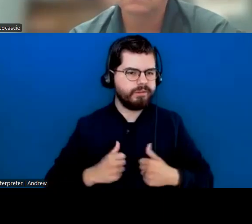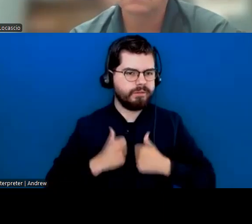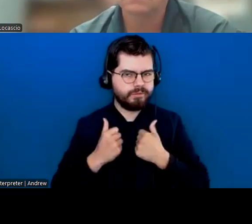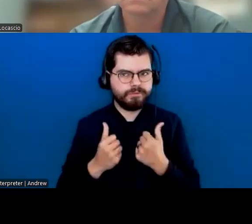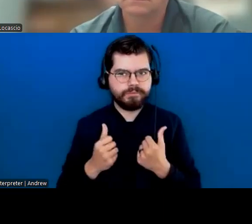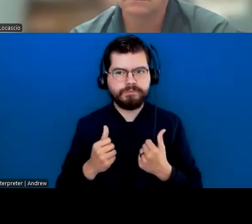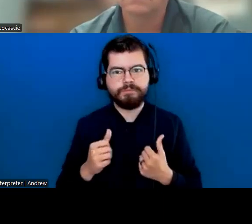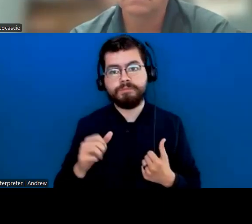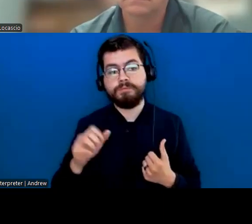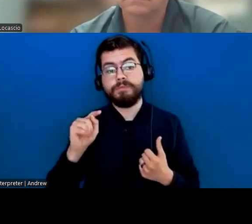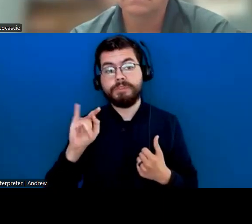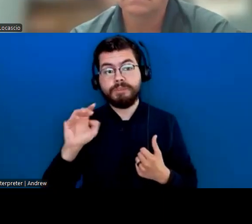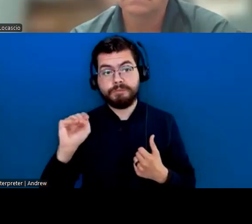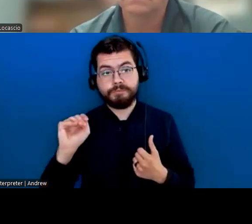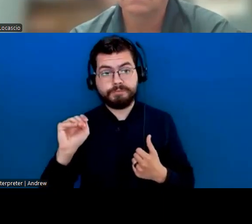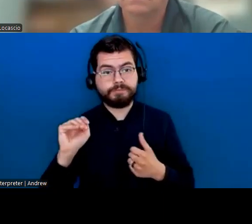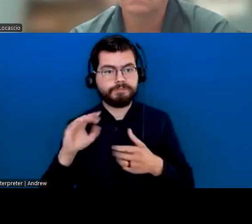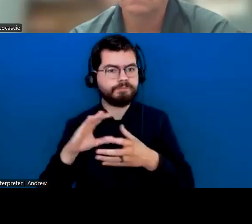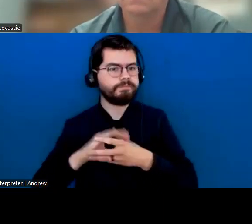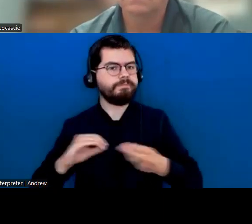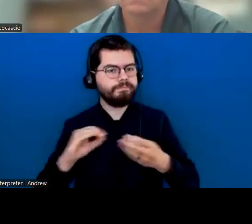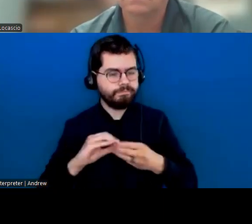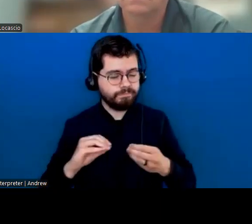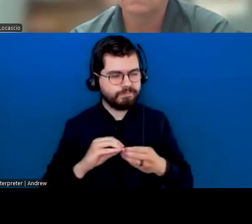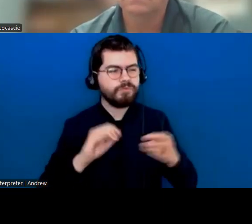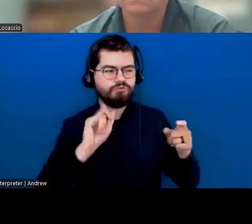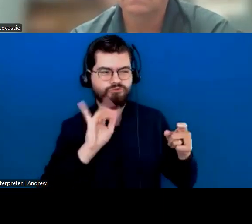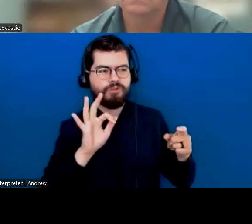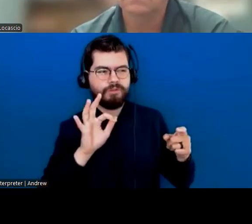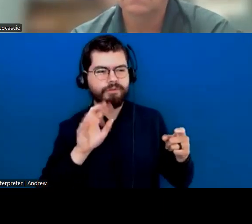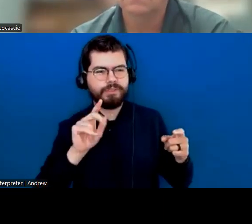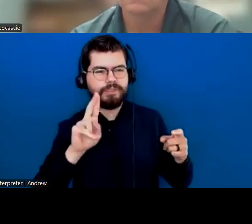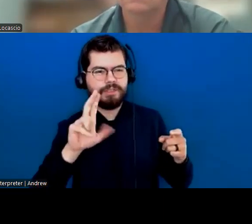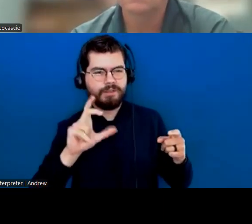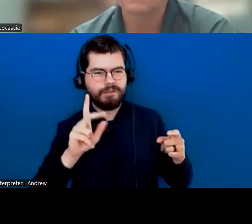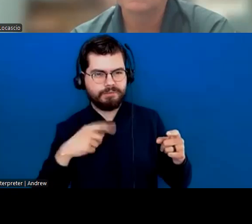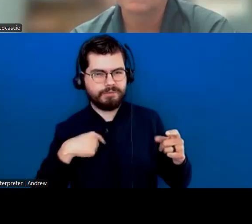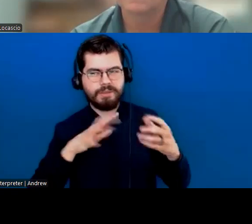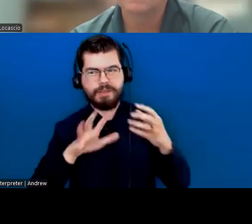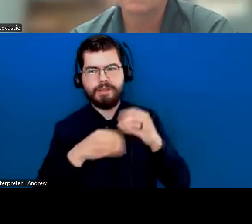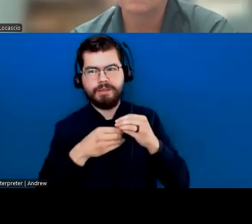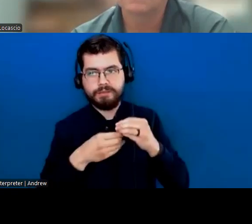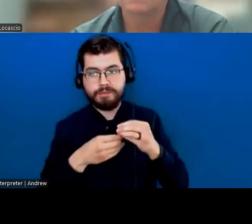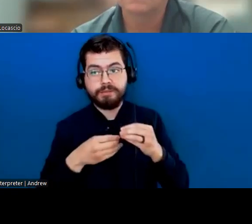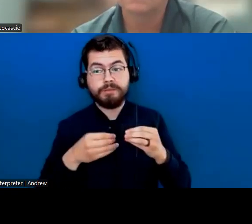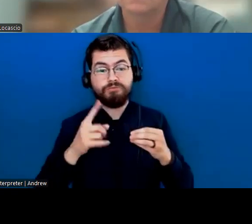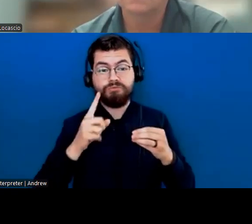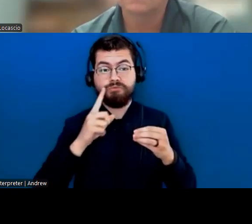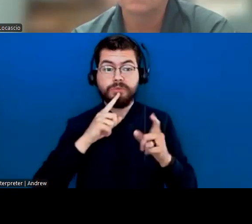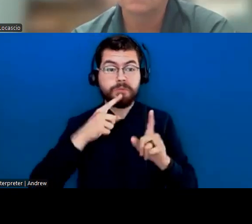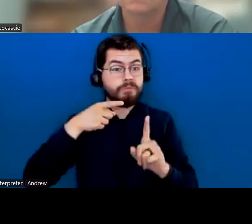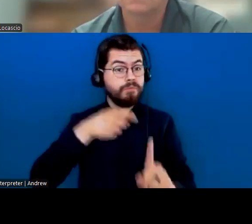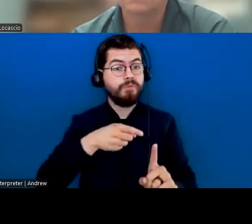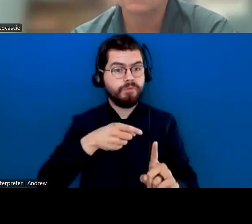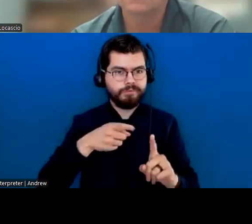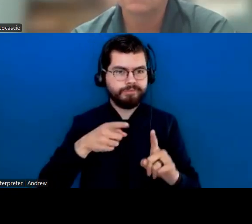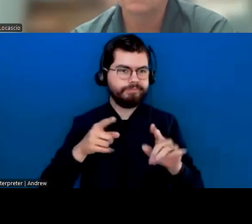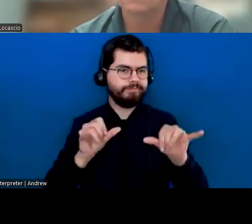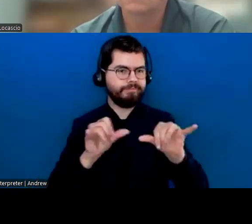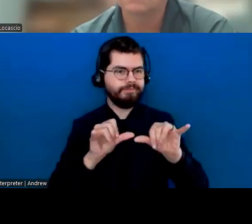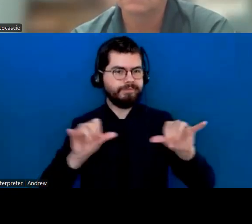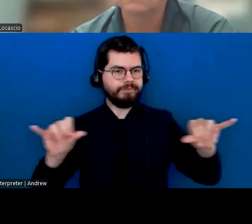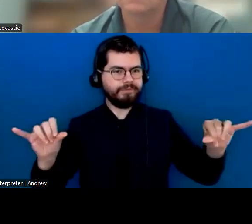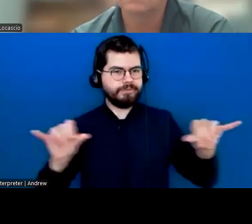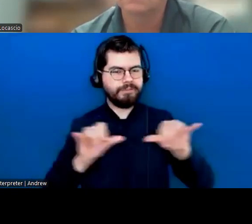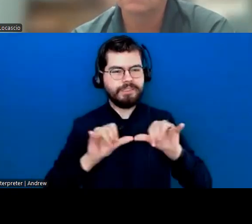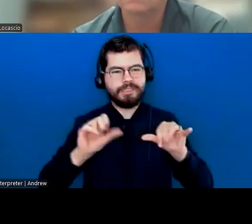I'll echo what Jeff and Duck said, that it's all about scale and understanding how your particular